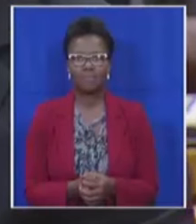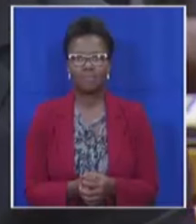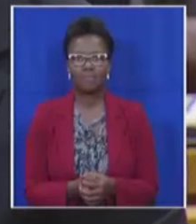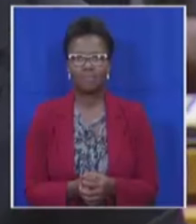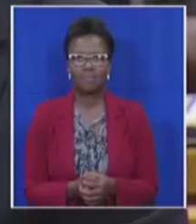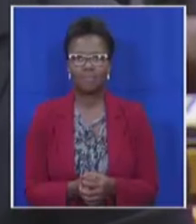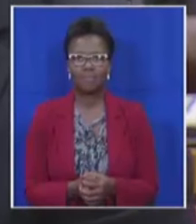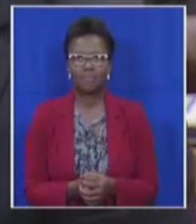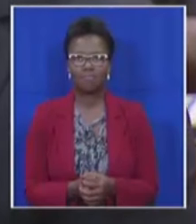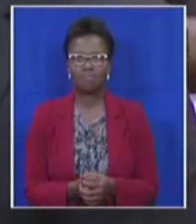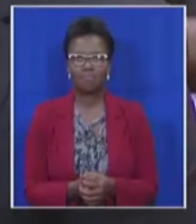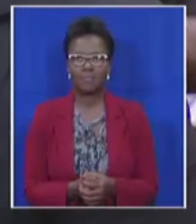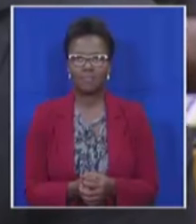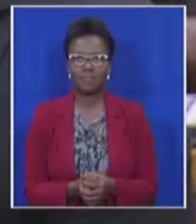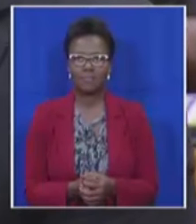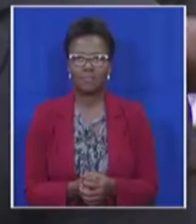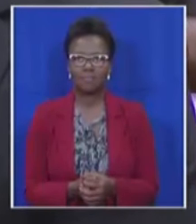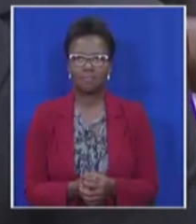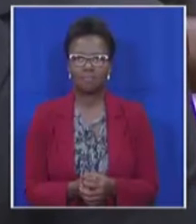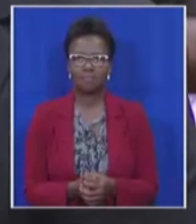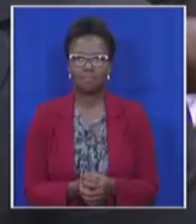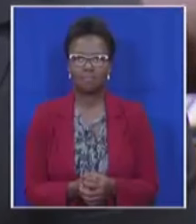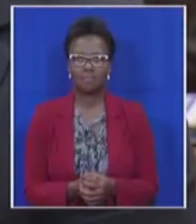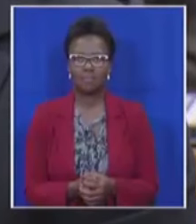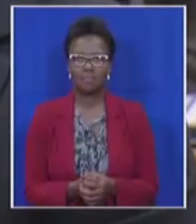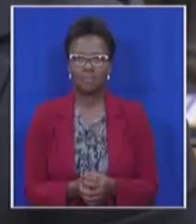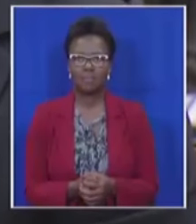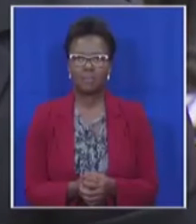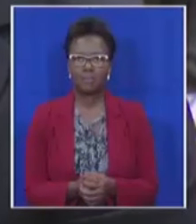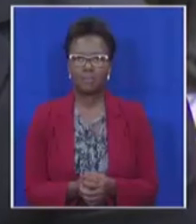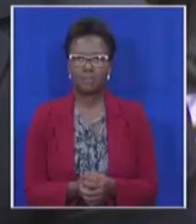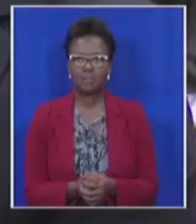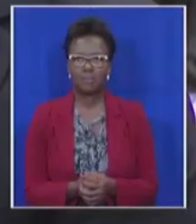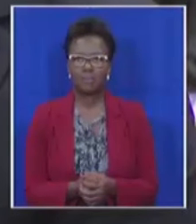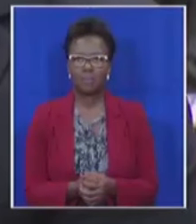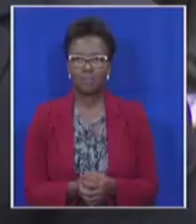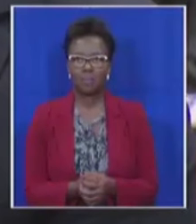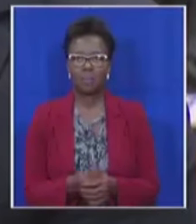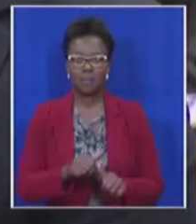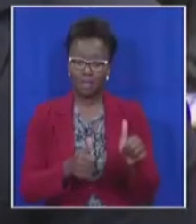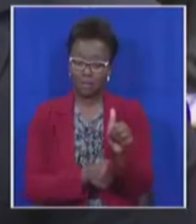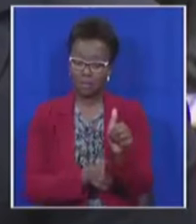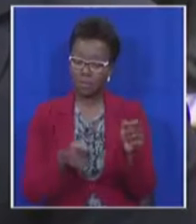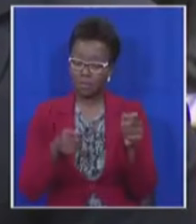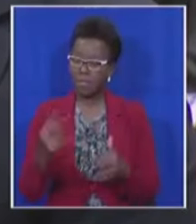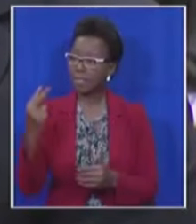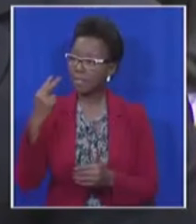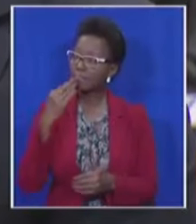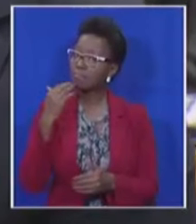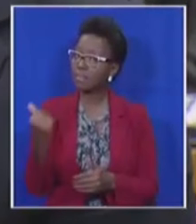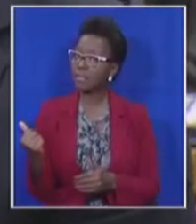Speaker, to provide. Sorry to interrupt. Deputy Honourable Speaker, Member. May I be recognised, please?